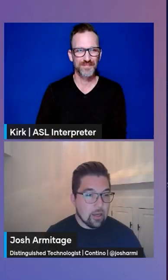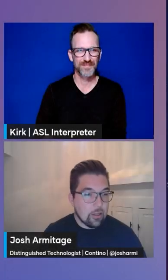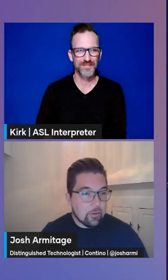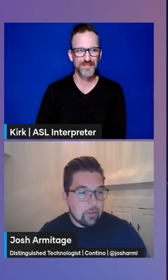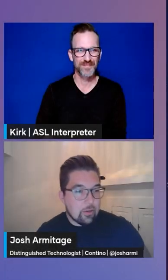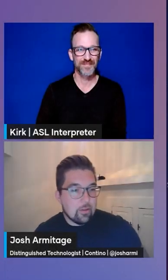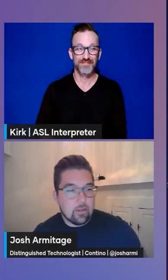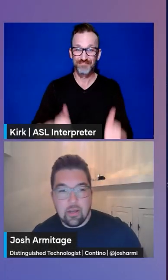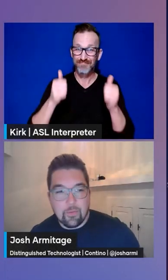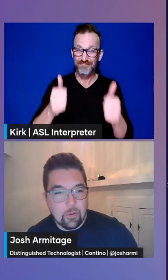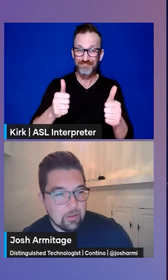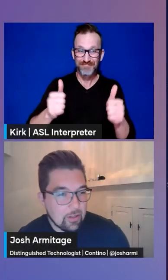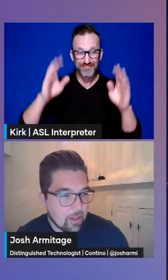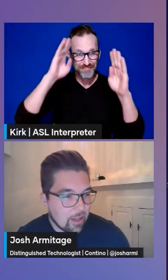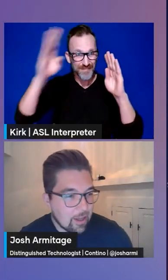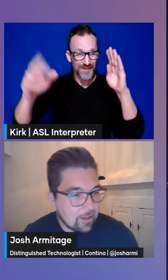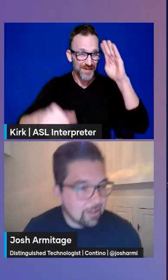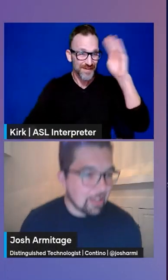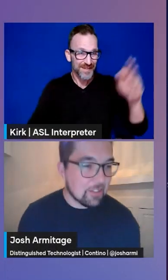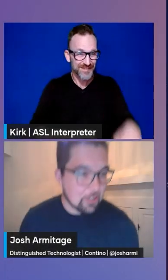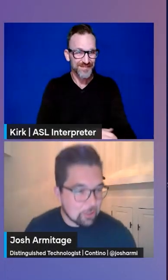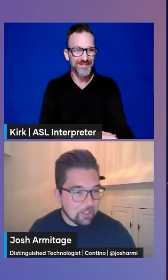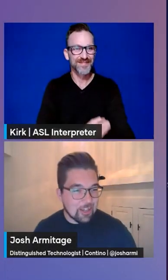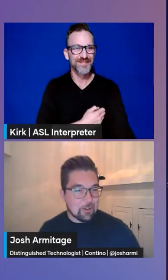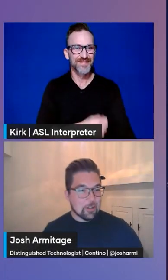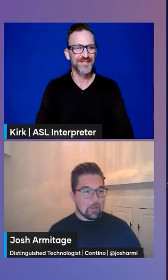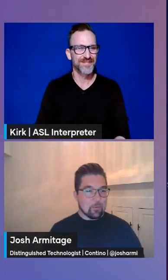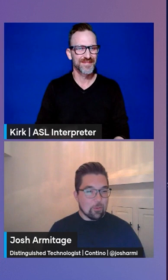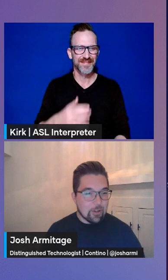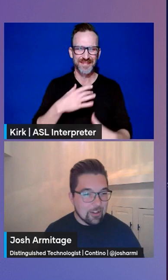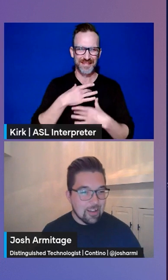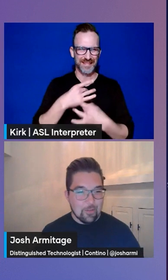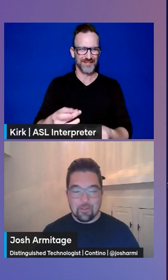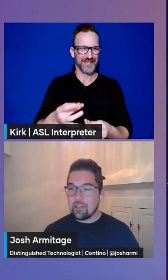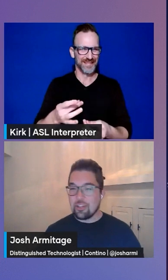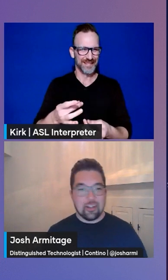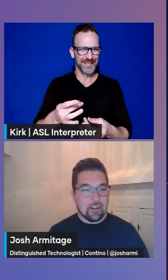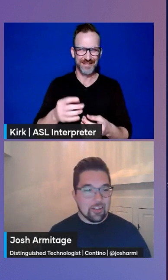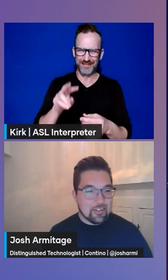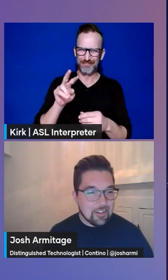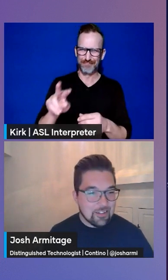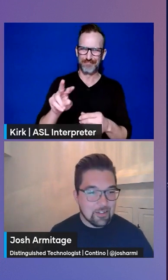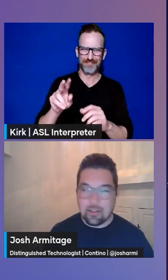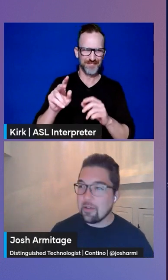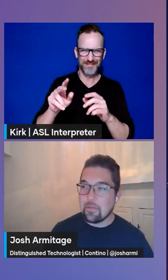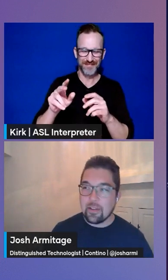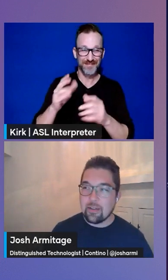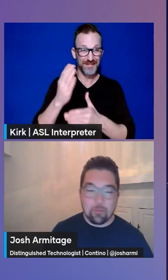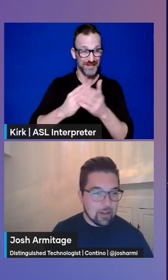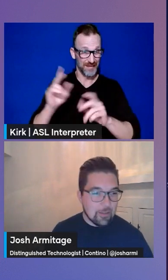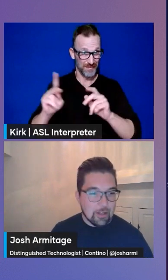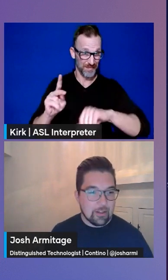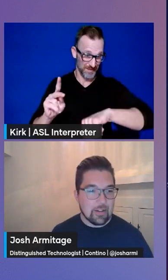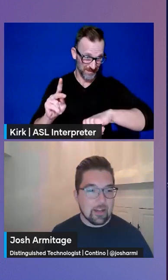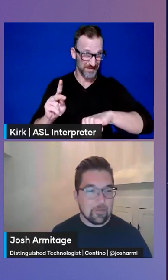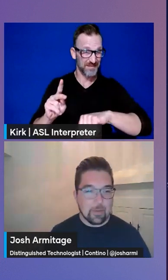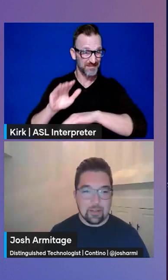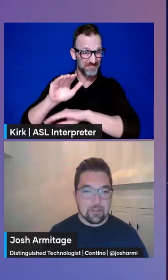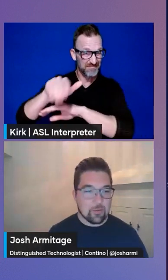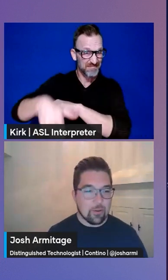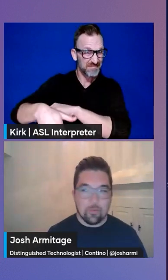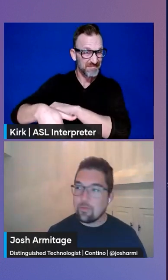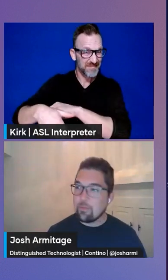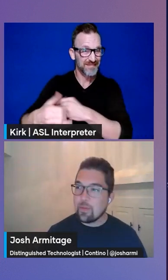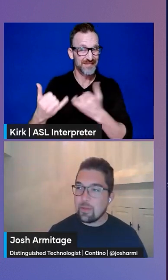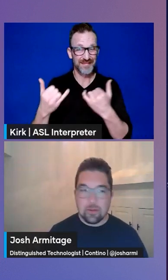Okay, hello, everyone. It's interesting hearing that people were finishing their nights. It is delightfully right in the middle of the day for me